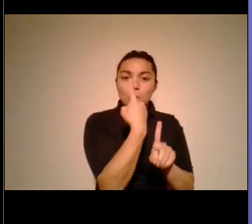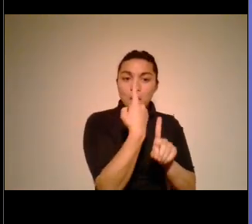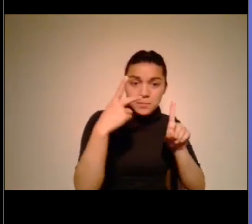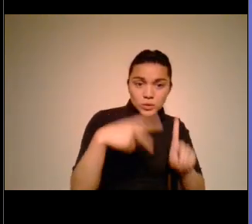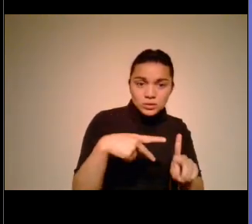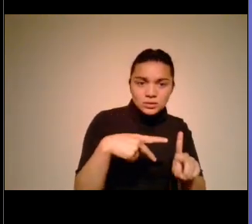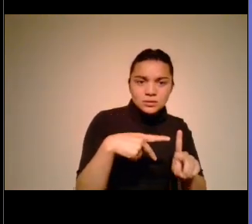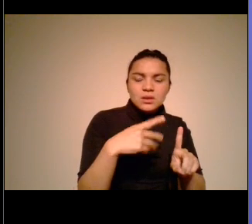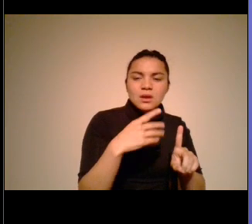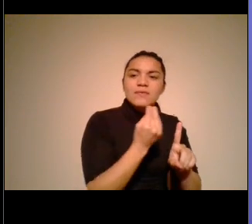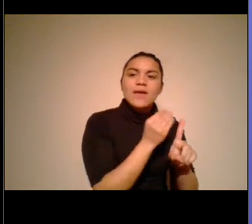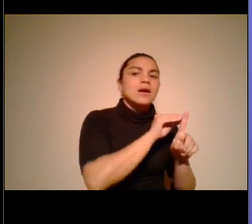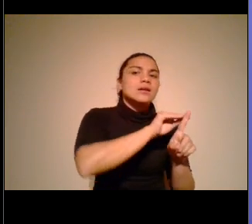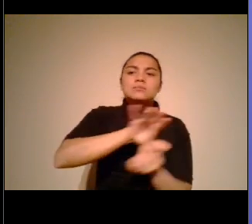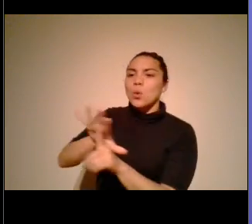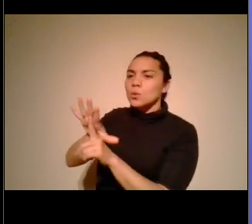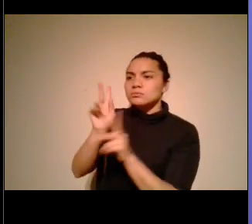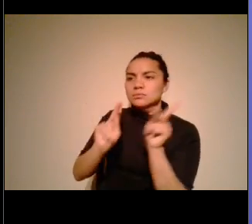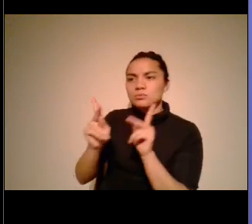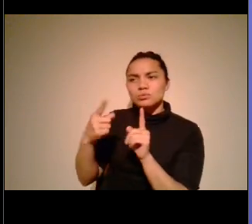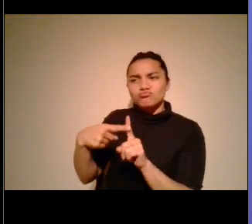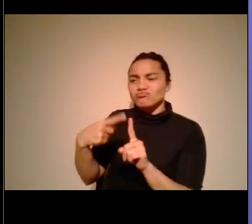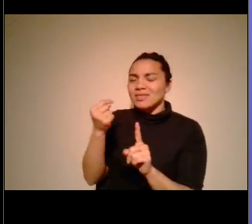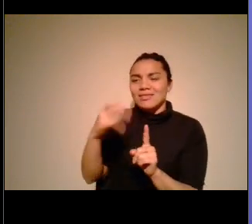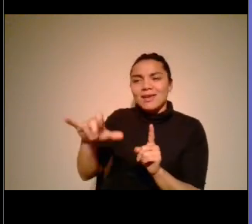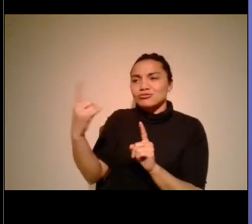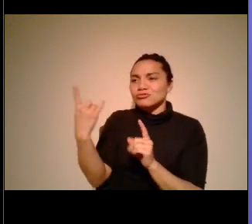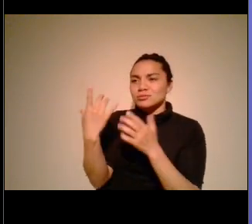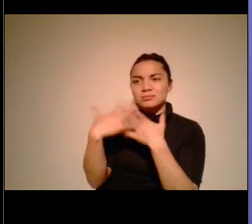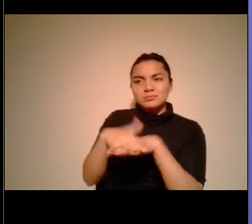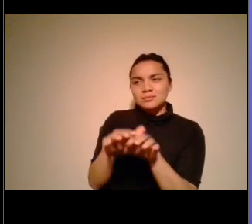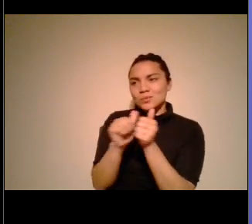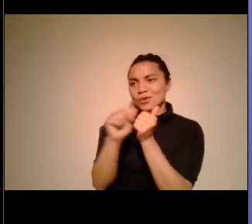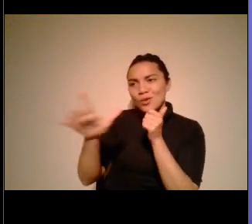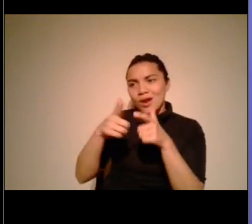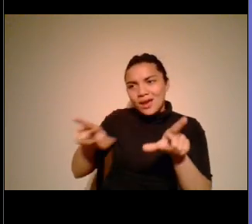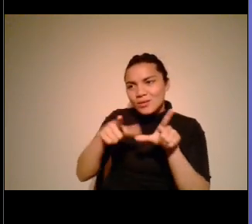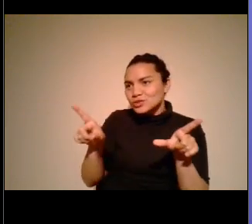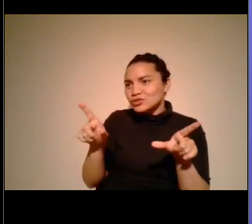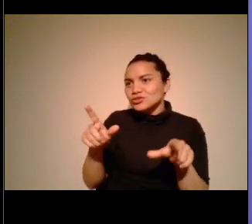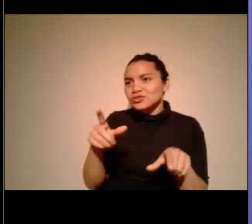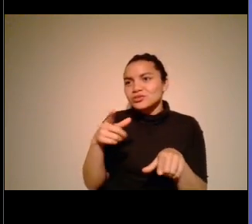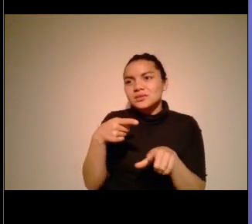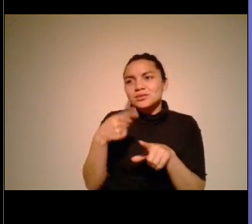it's just a part of language, and that it's a part of language that